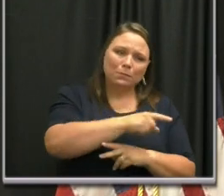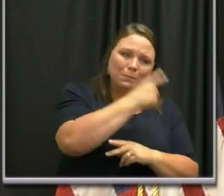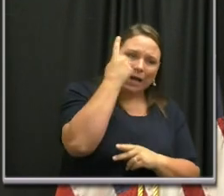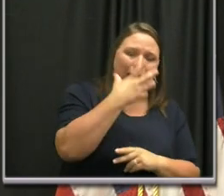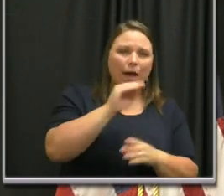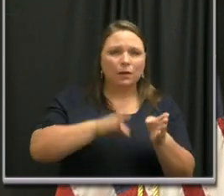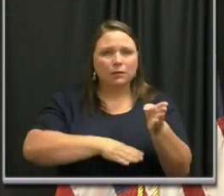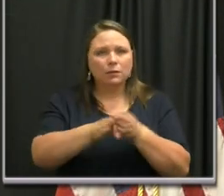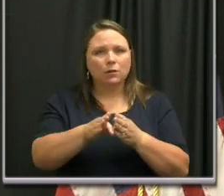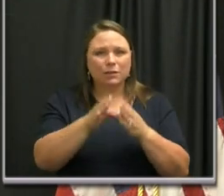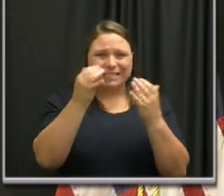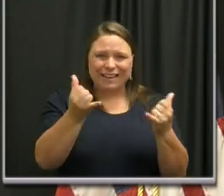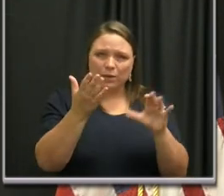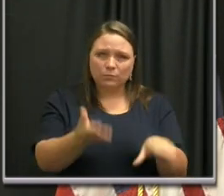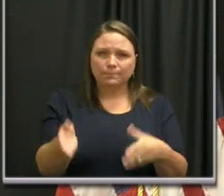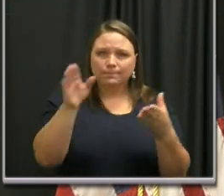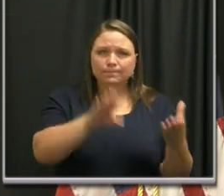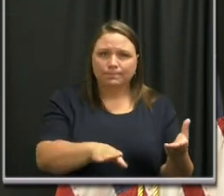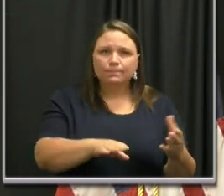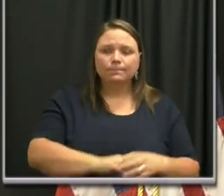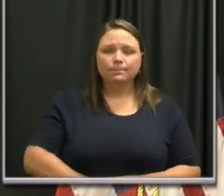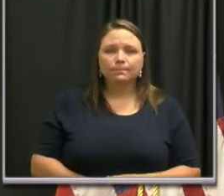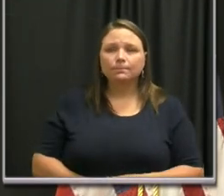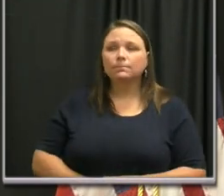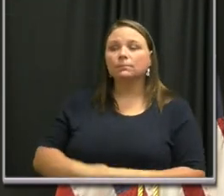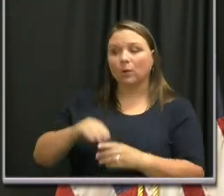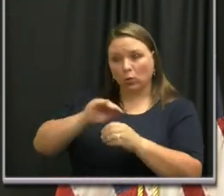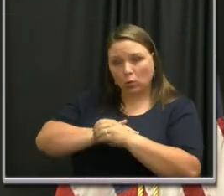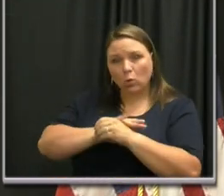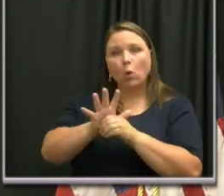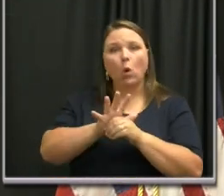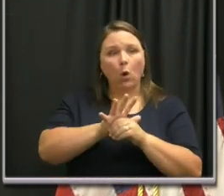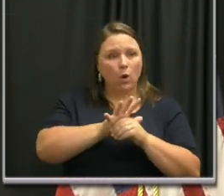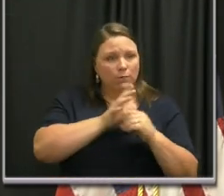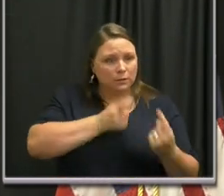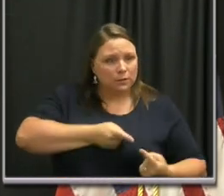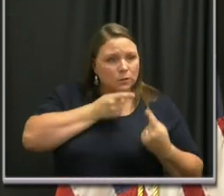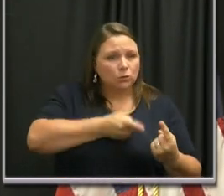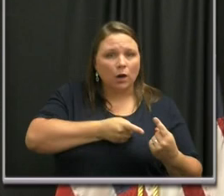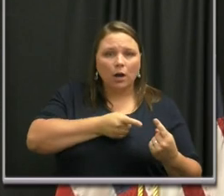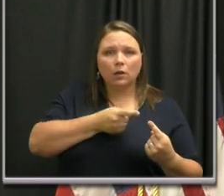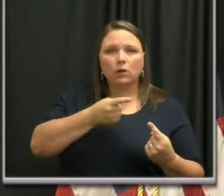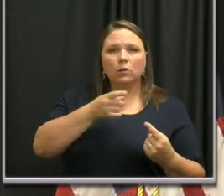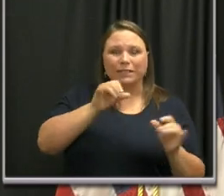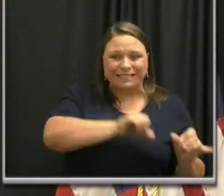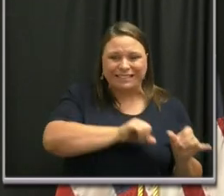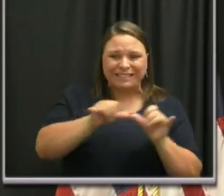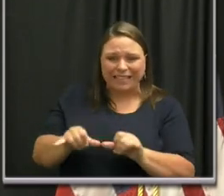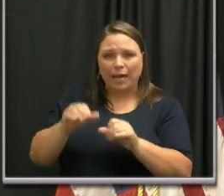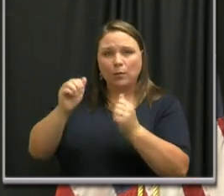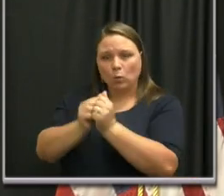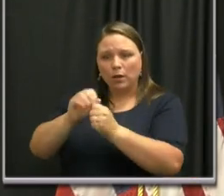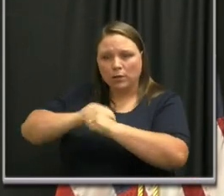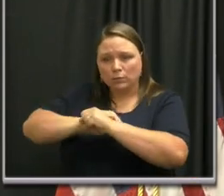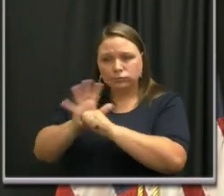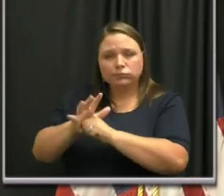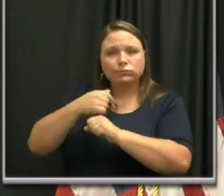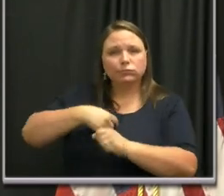dead. As with the fight against COVID-19, indifference on the part of well-meaning